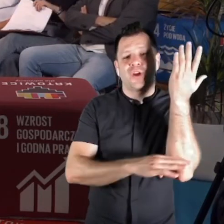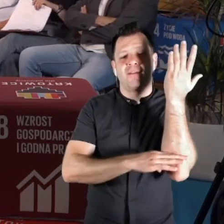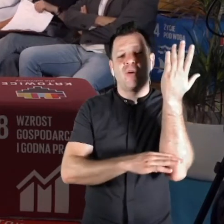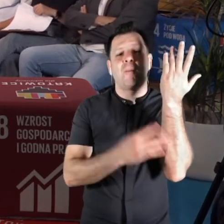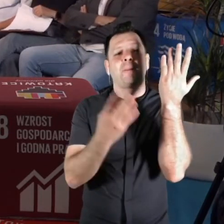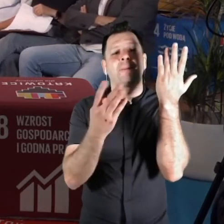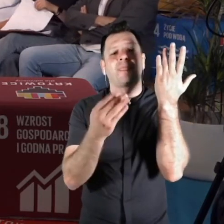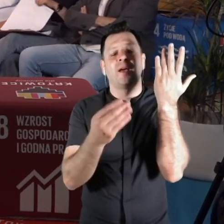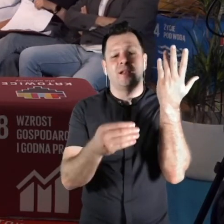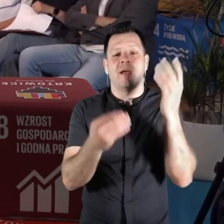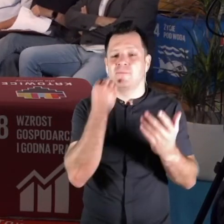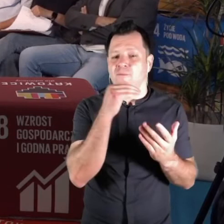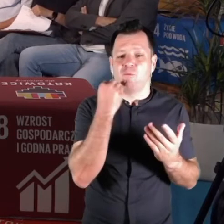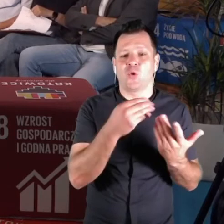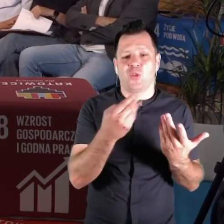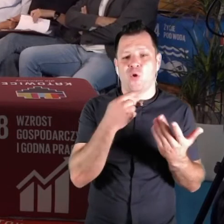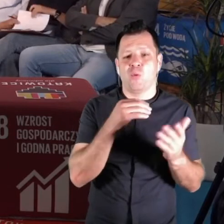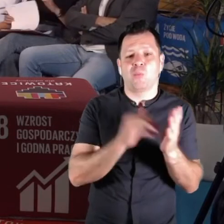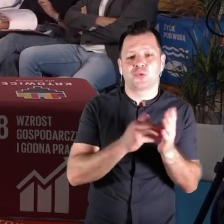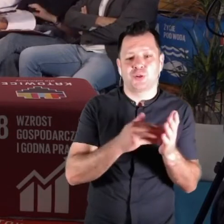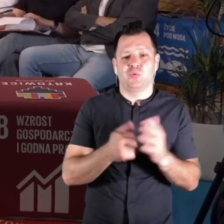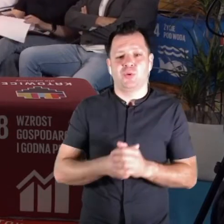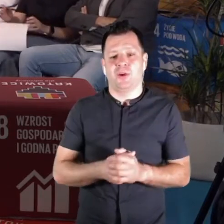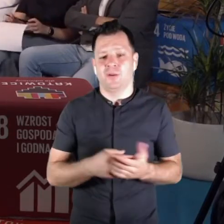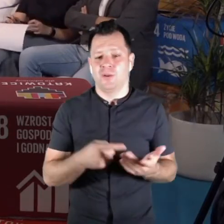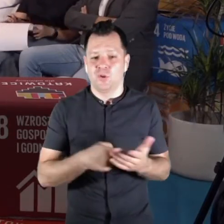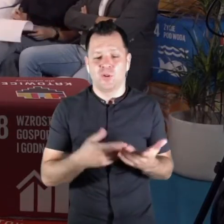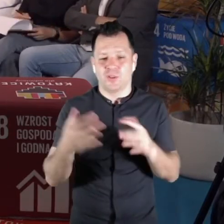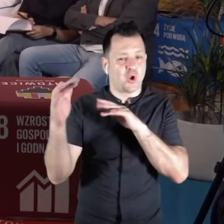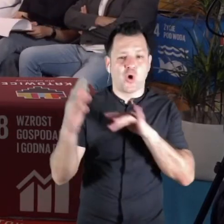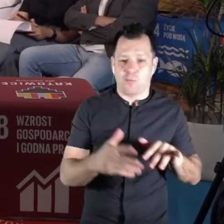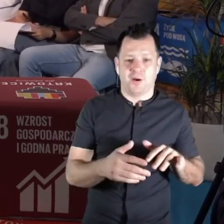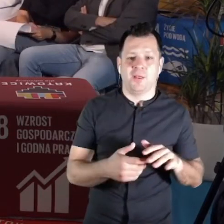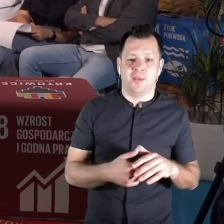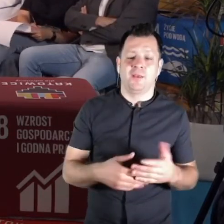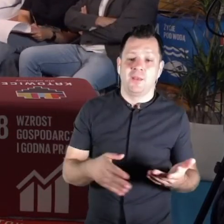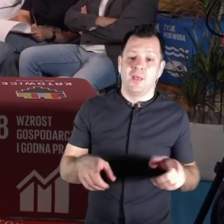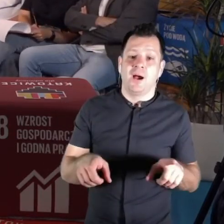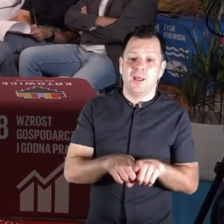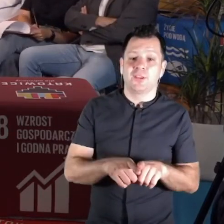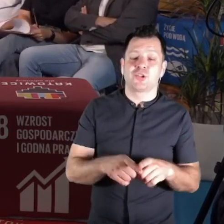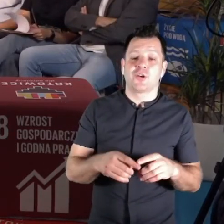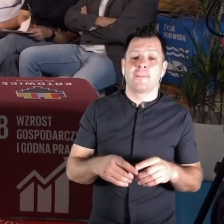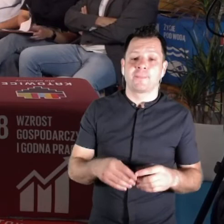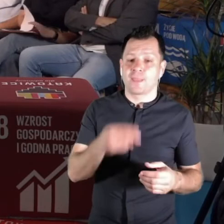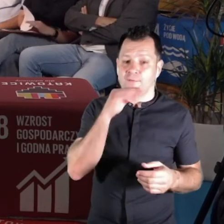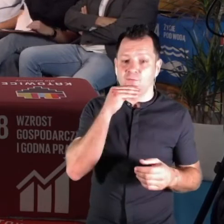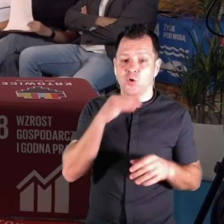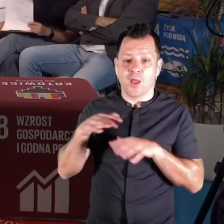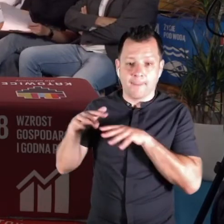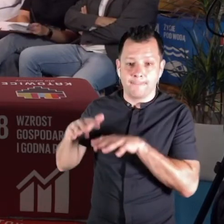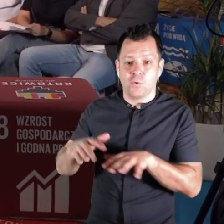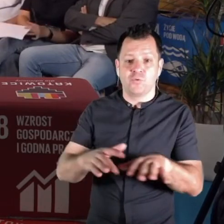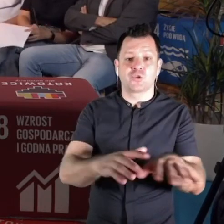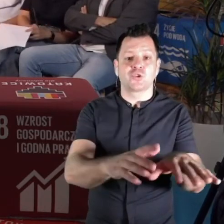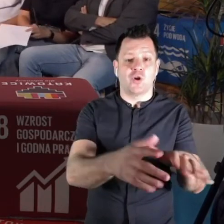only surface water on the trees, there are different levels. The soil can store water actually for a longer